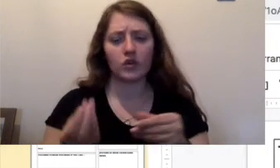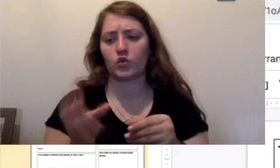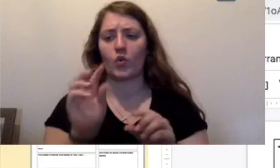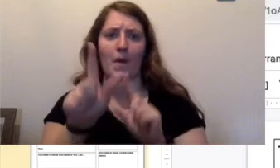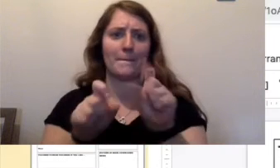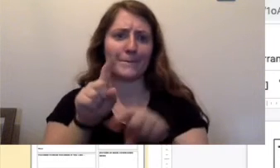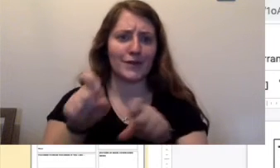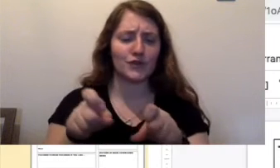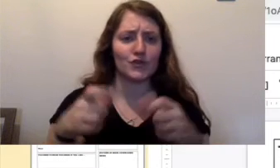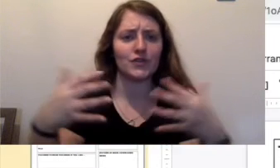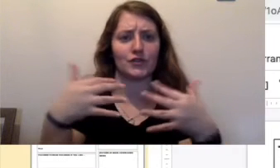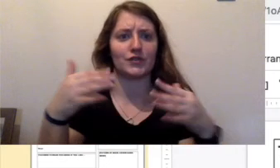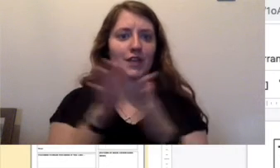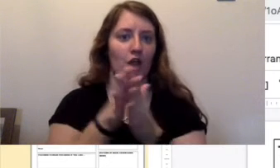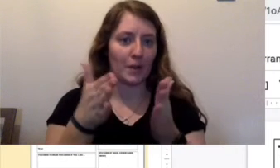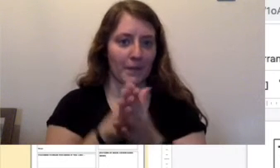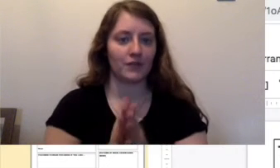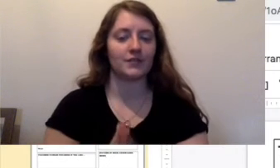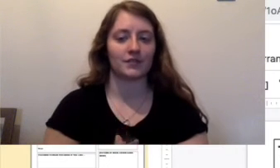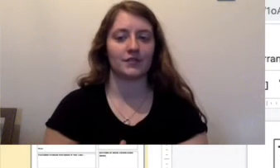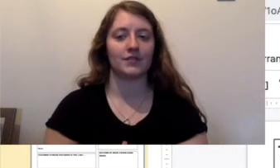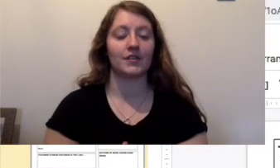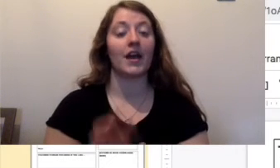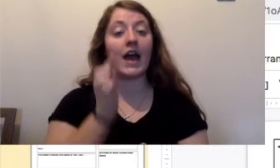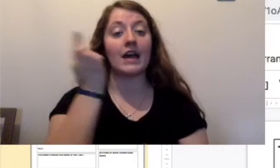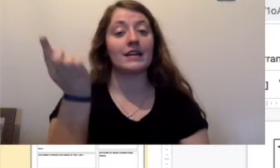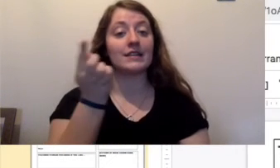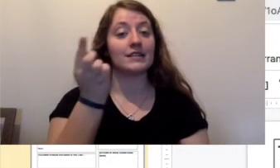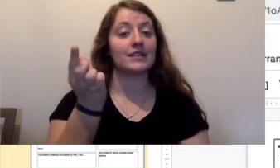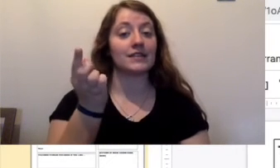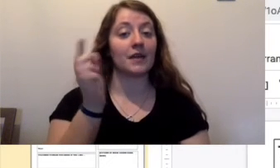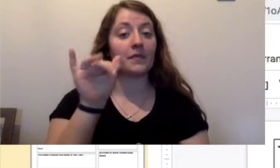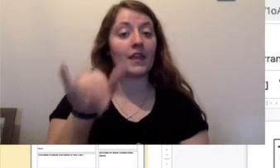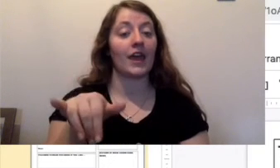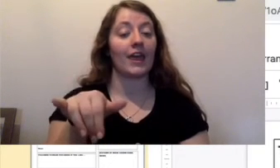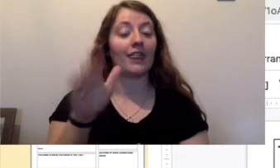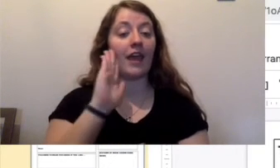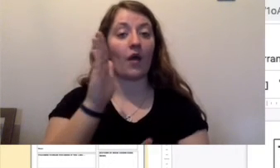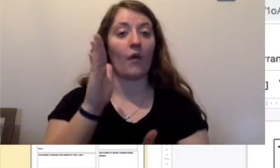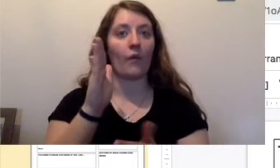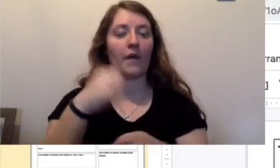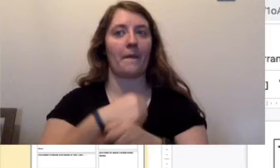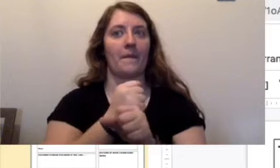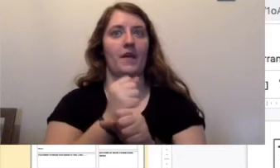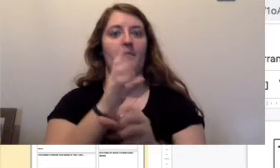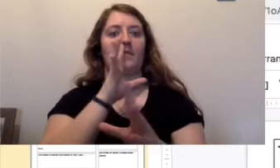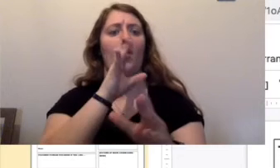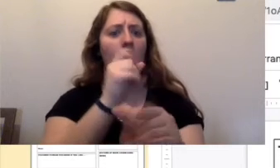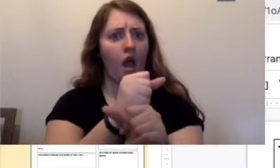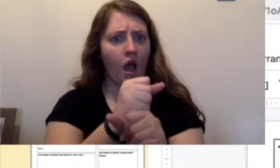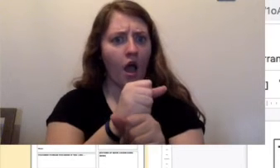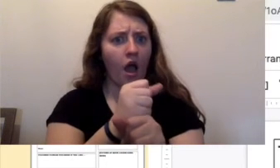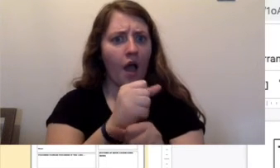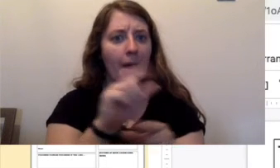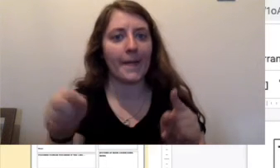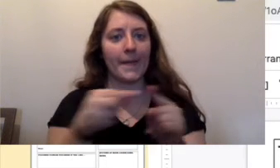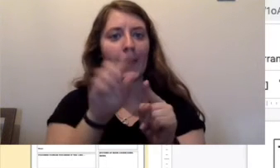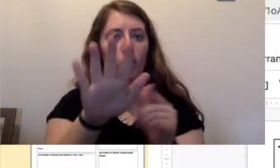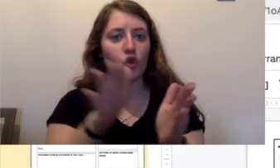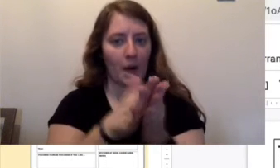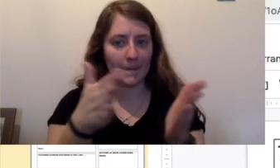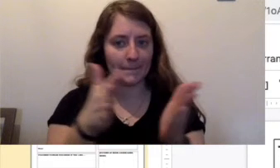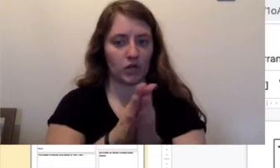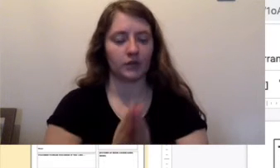creepy books. Something that will get people intrigued about what your book is about. And